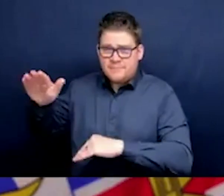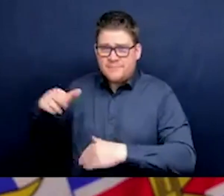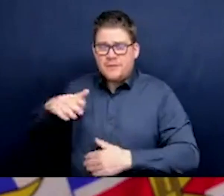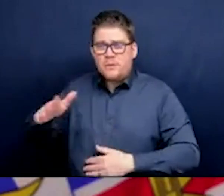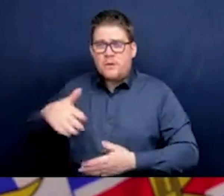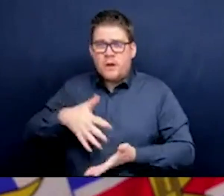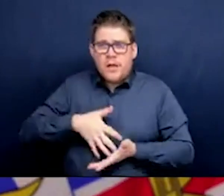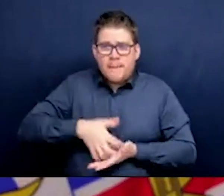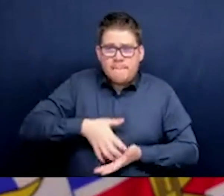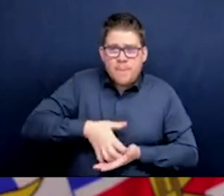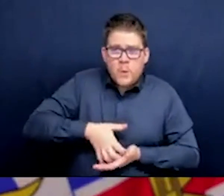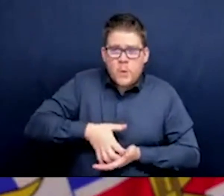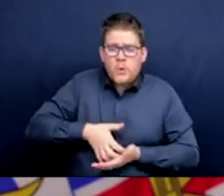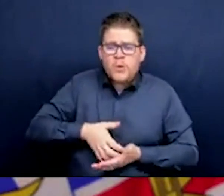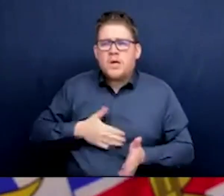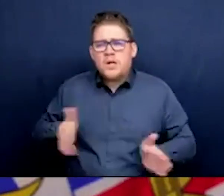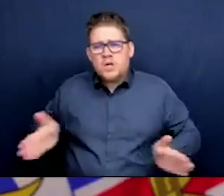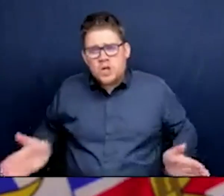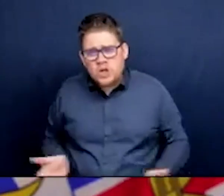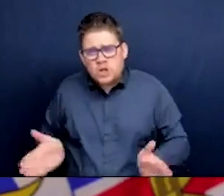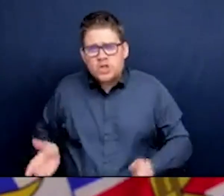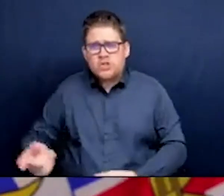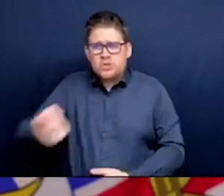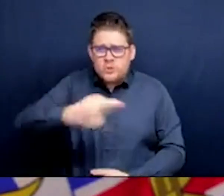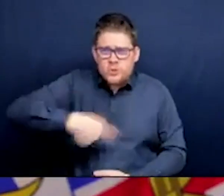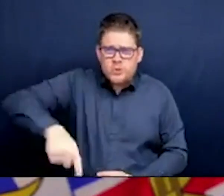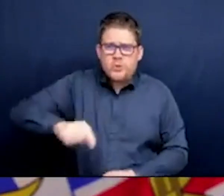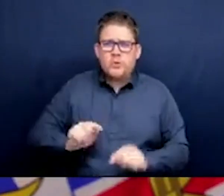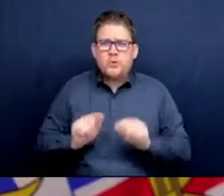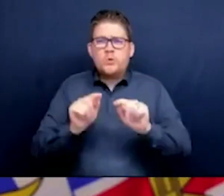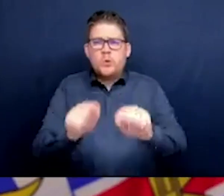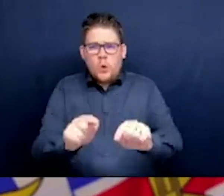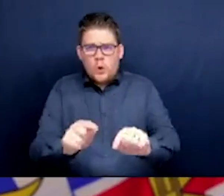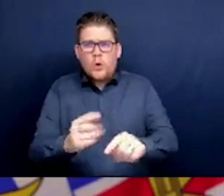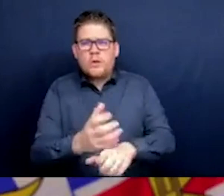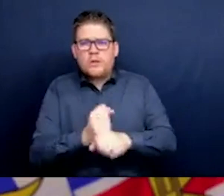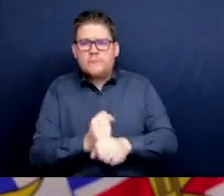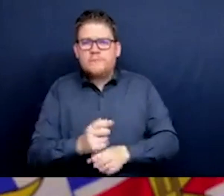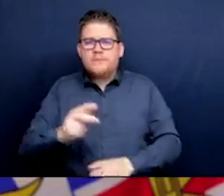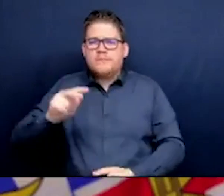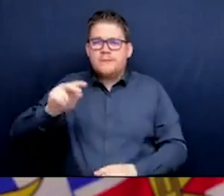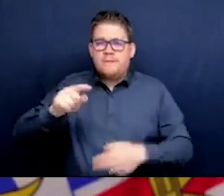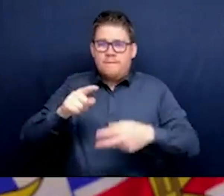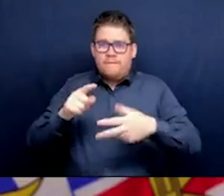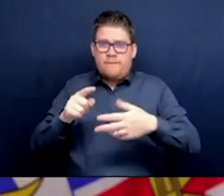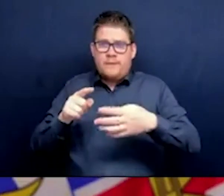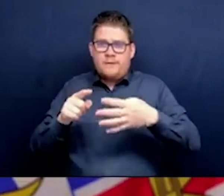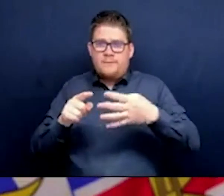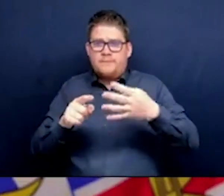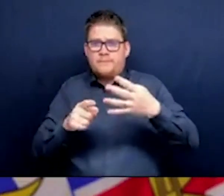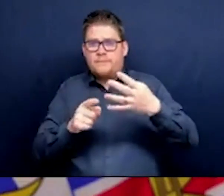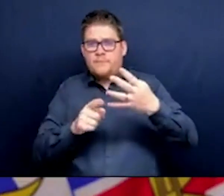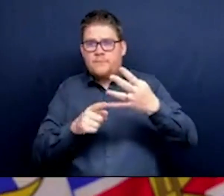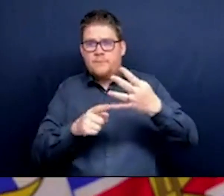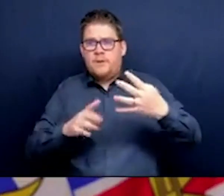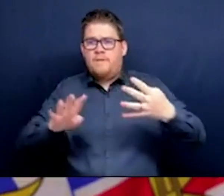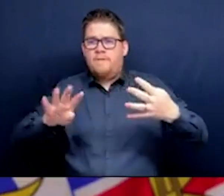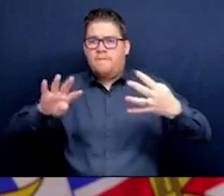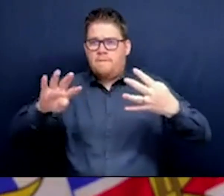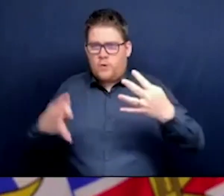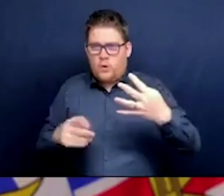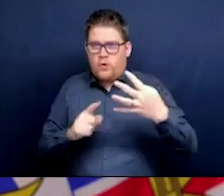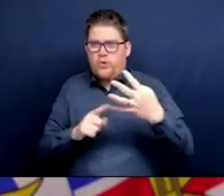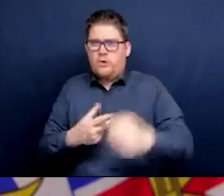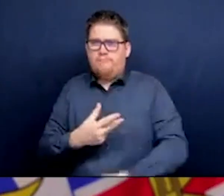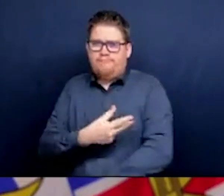their second booster or 4th shot. We know that also makes a difference right now. We need to be aware